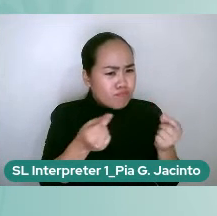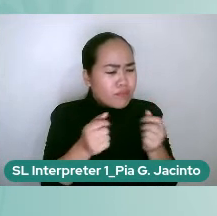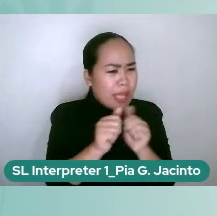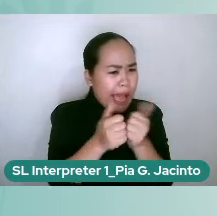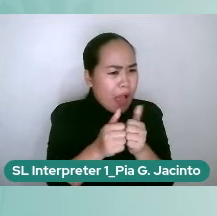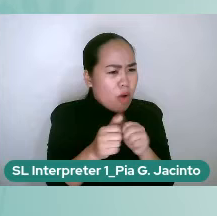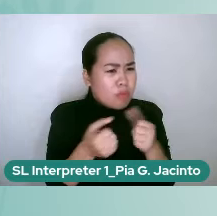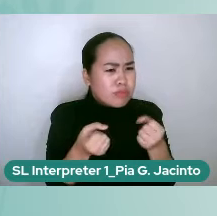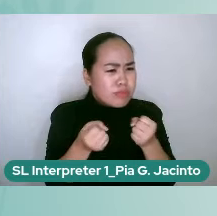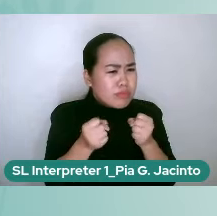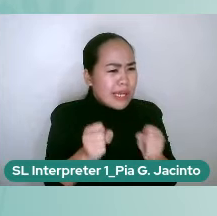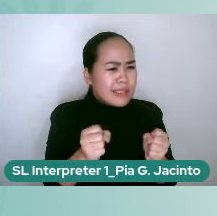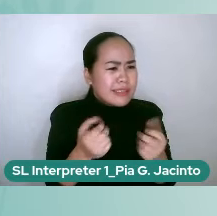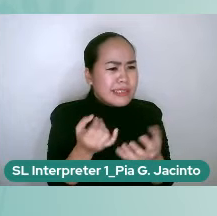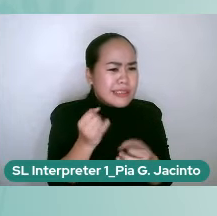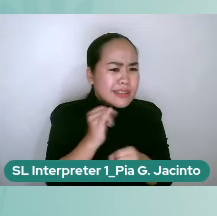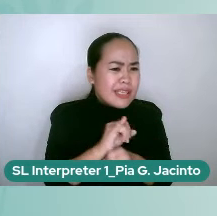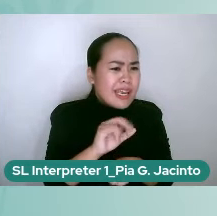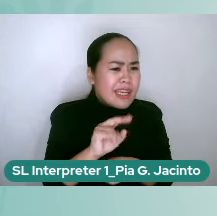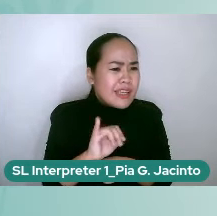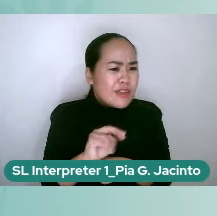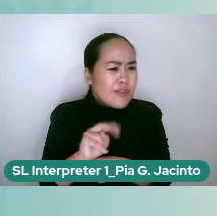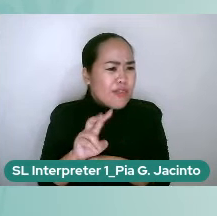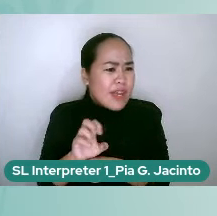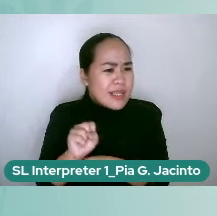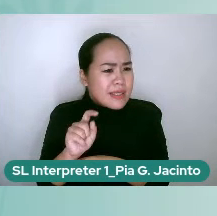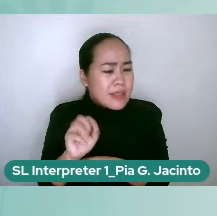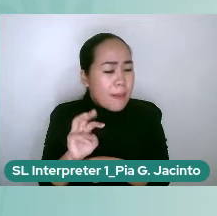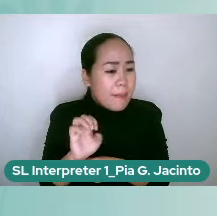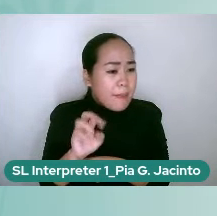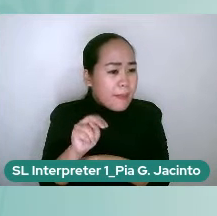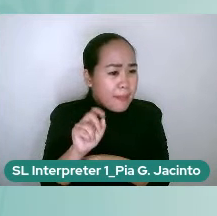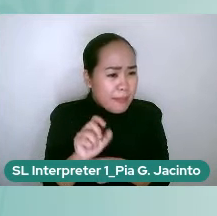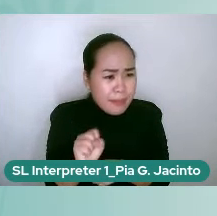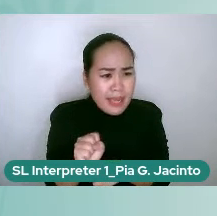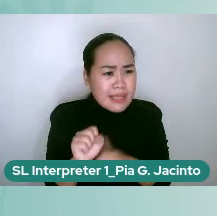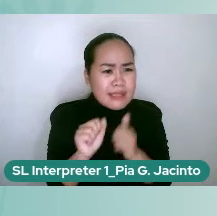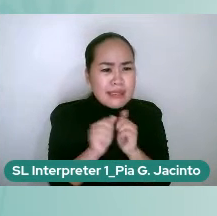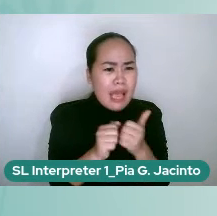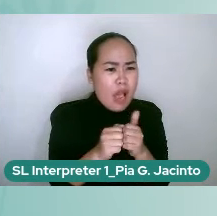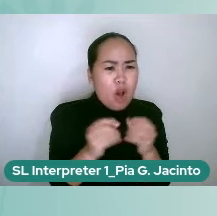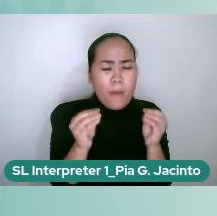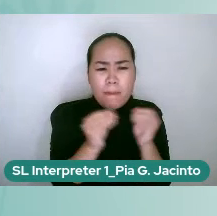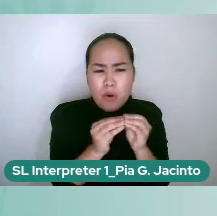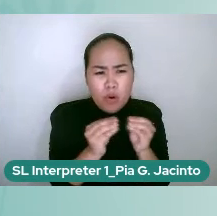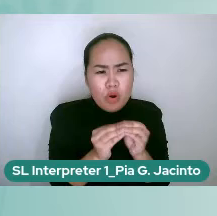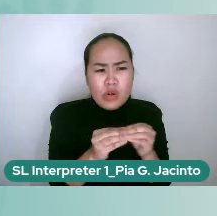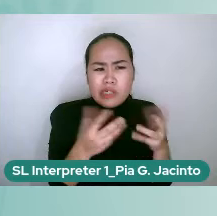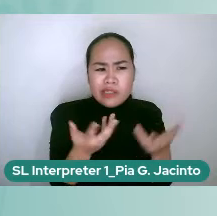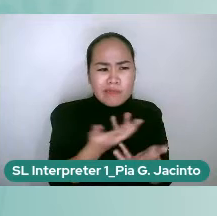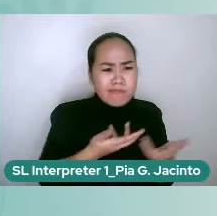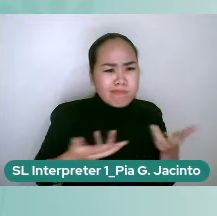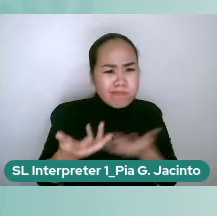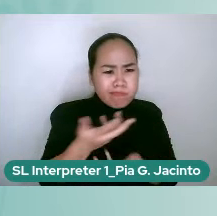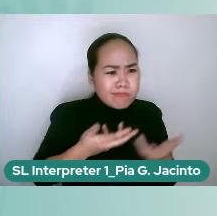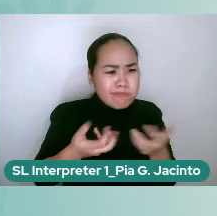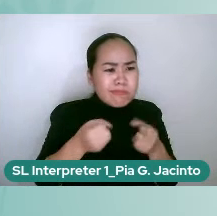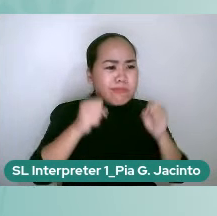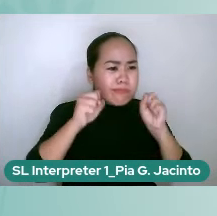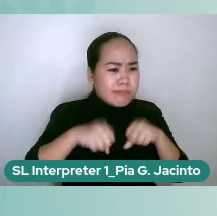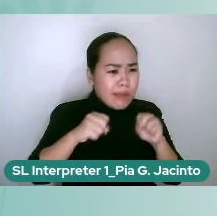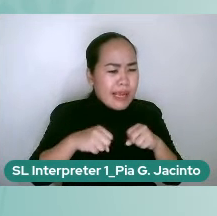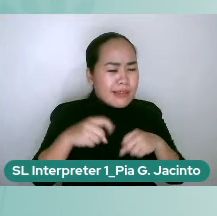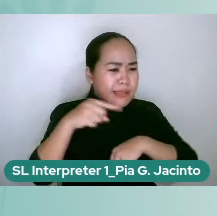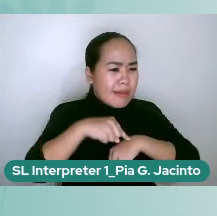Pilot projects are of great interest, but how do we invest in implementation projects and take them to scale in a very short period of